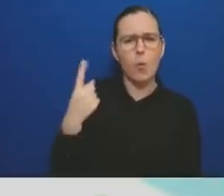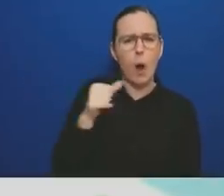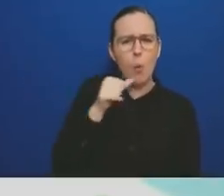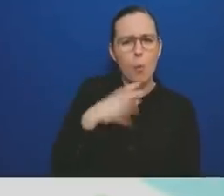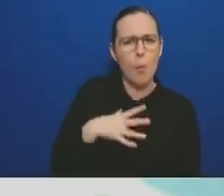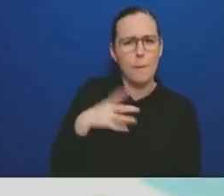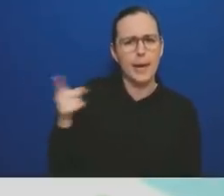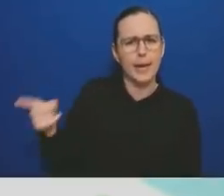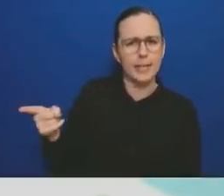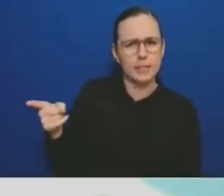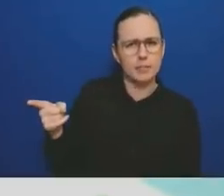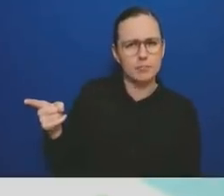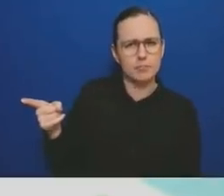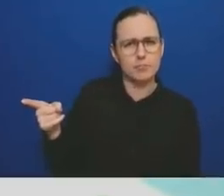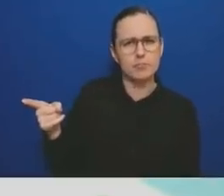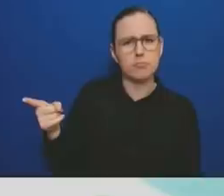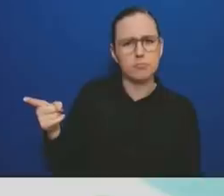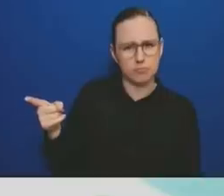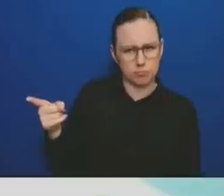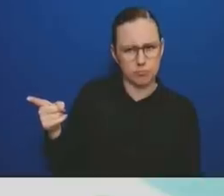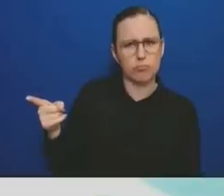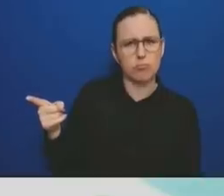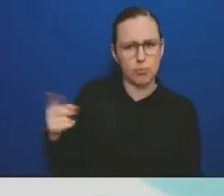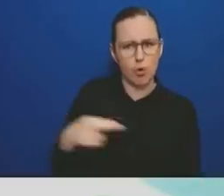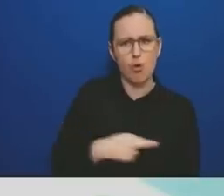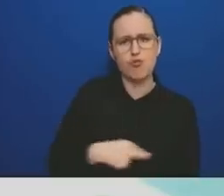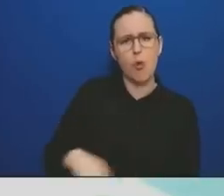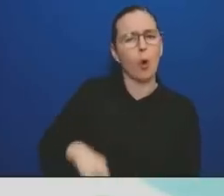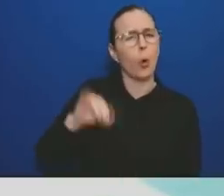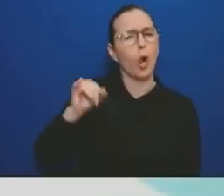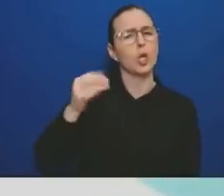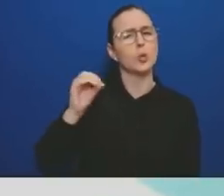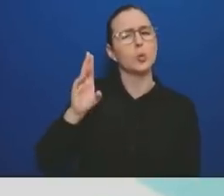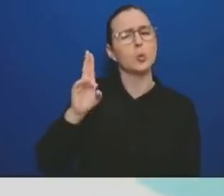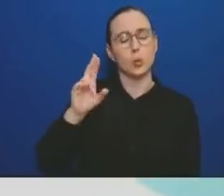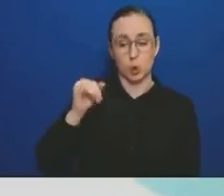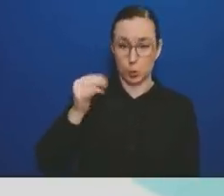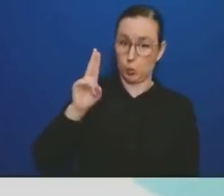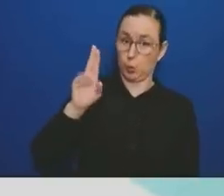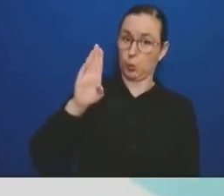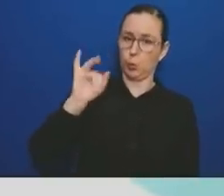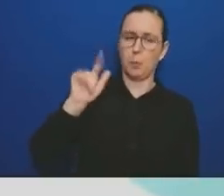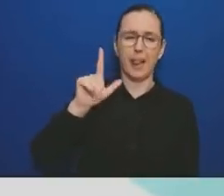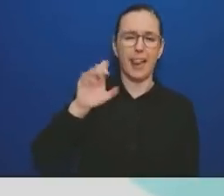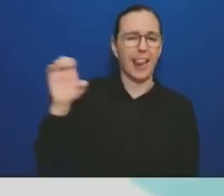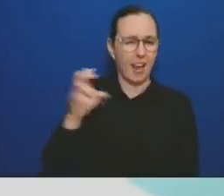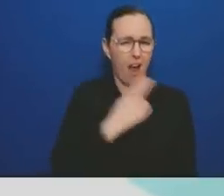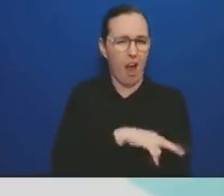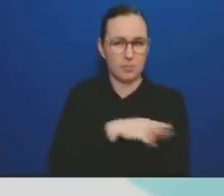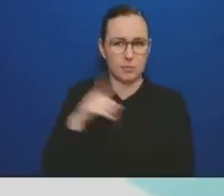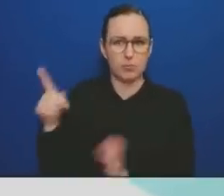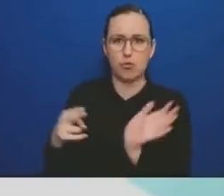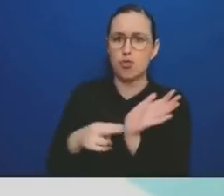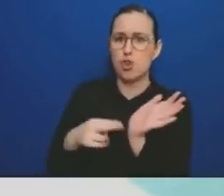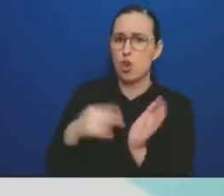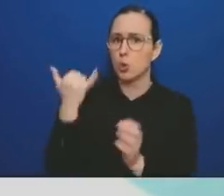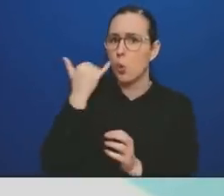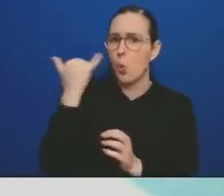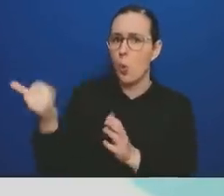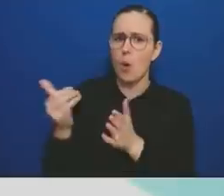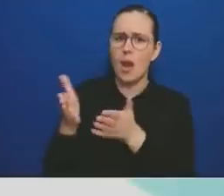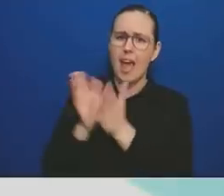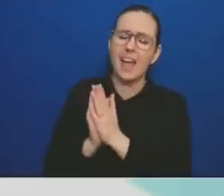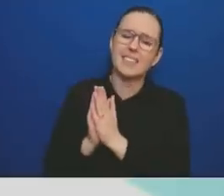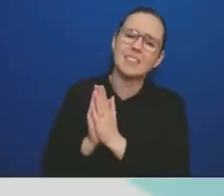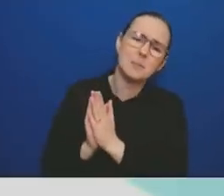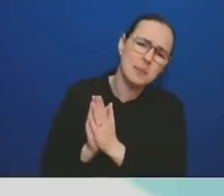Victoria woman who yesterday got a call from nurses at Royal Jubilee Hospital to come and ask her to come feed her 87-year-old mother